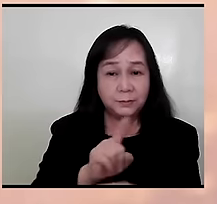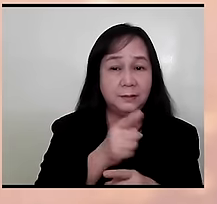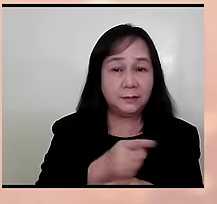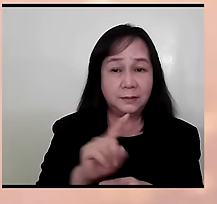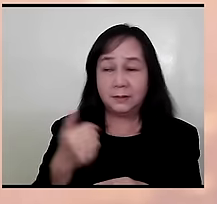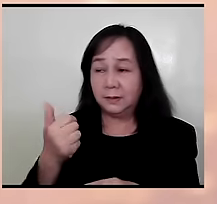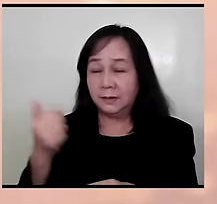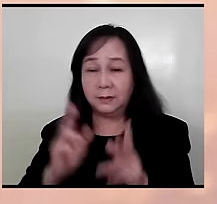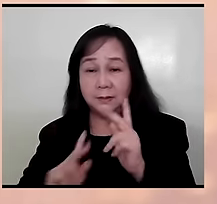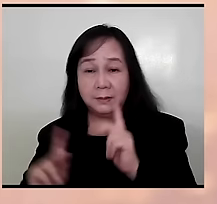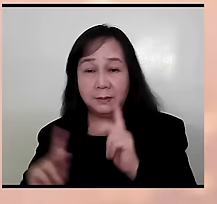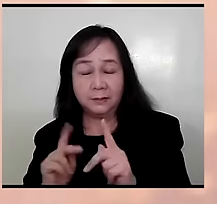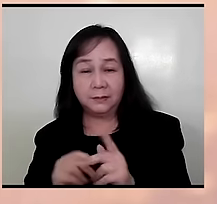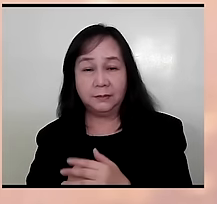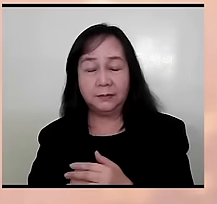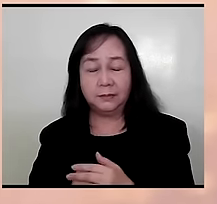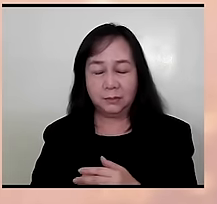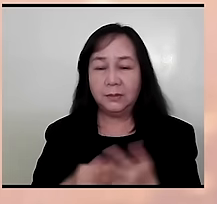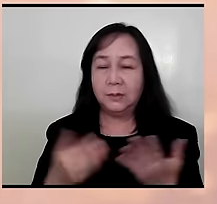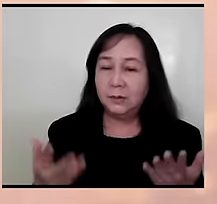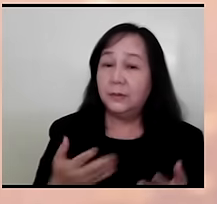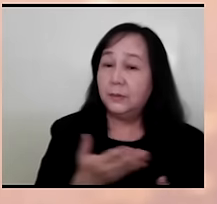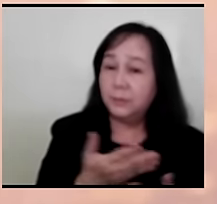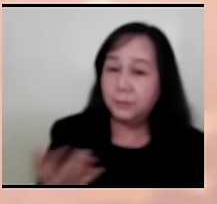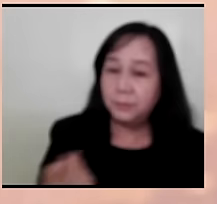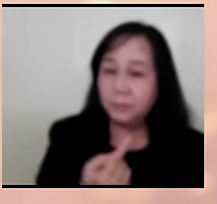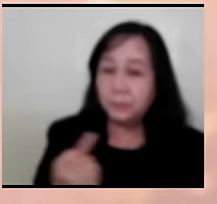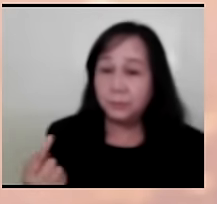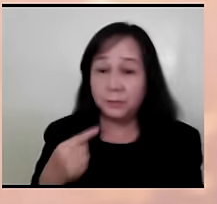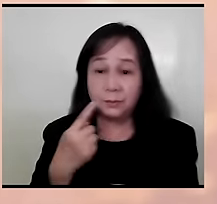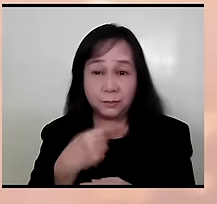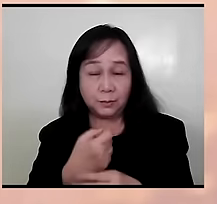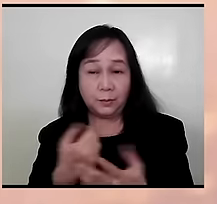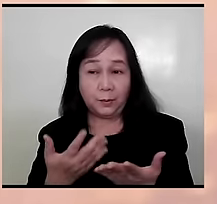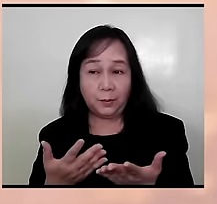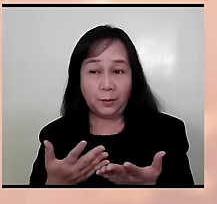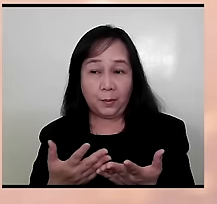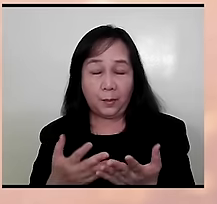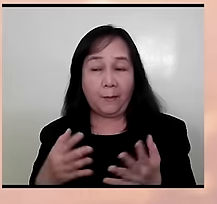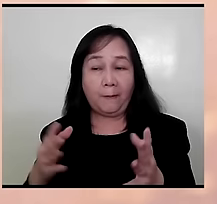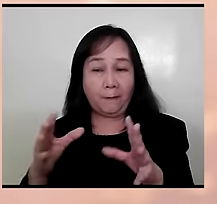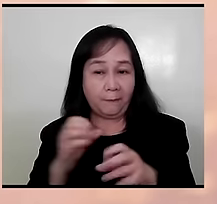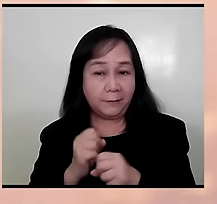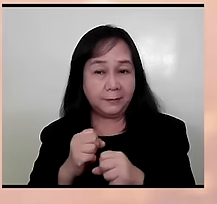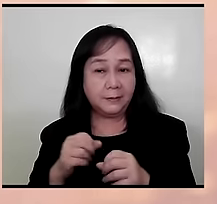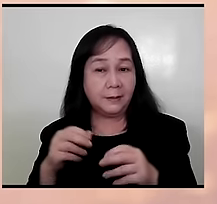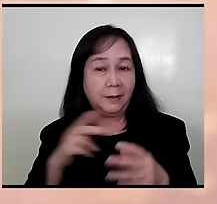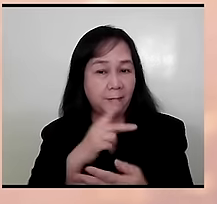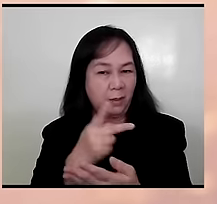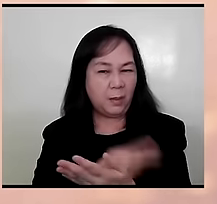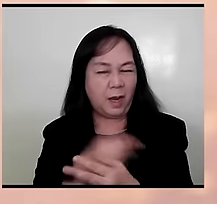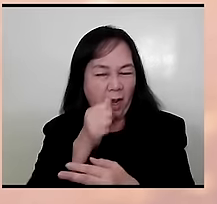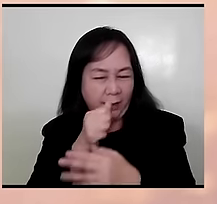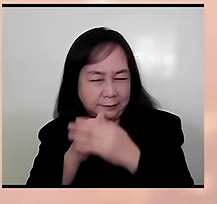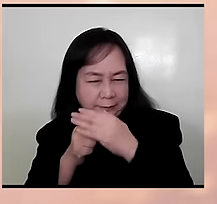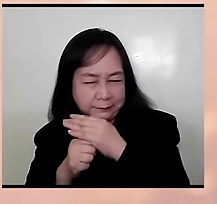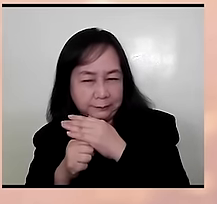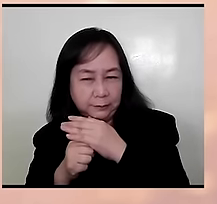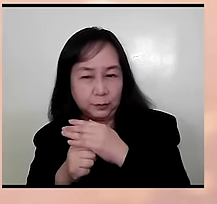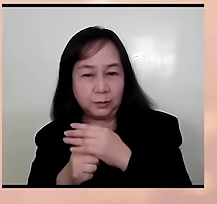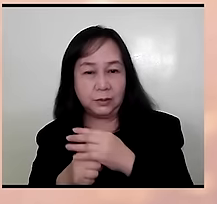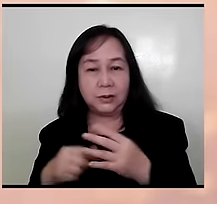often, those who claim power are hiding their wounds.